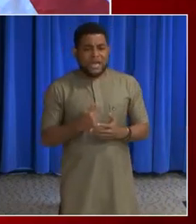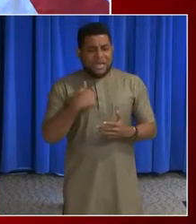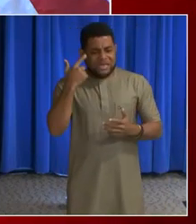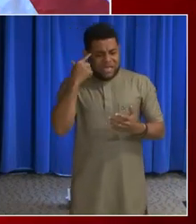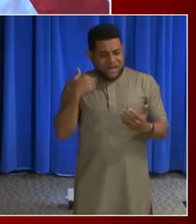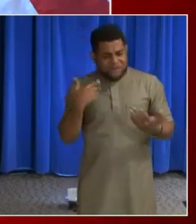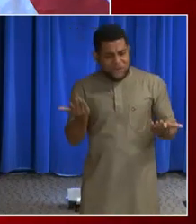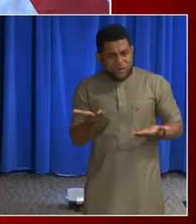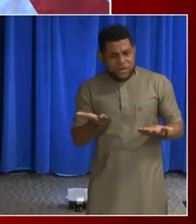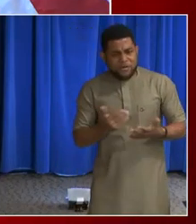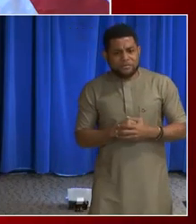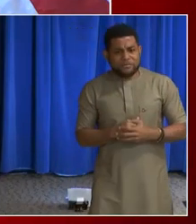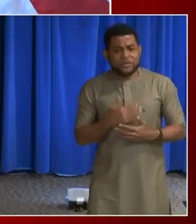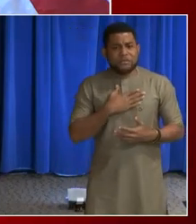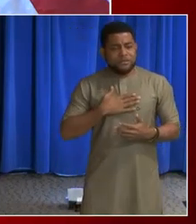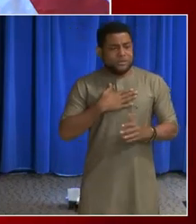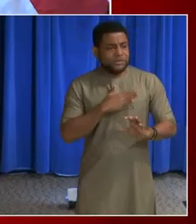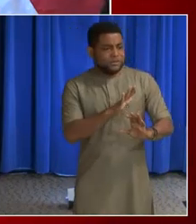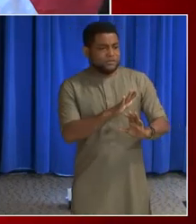appreciate it.